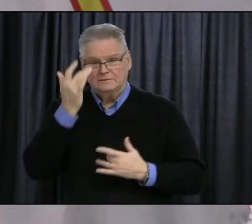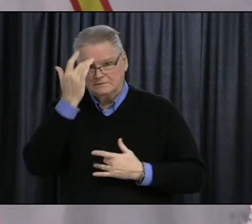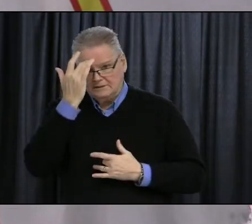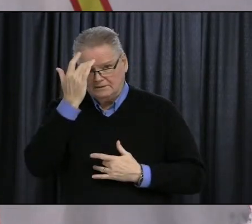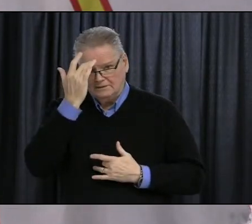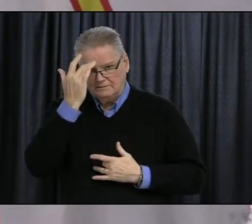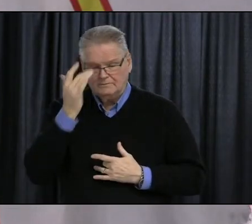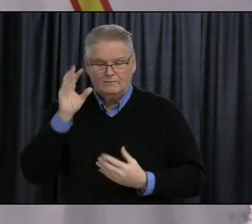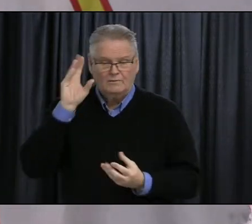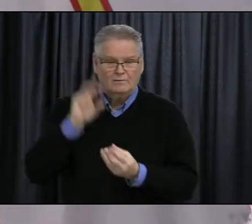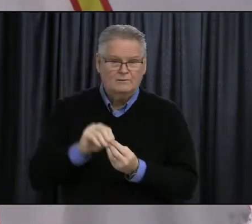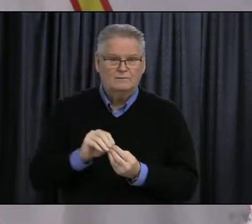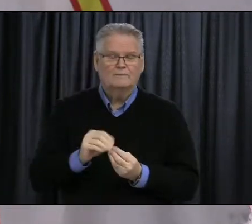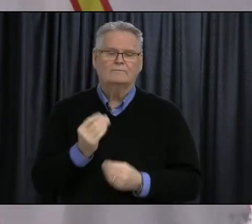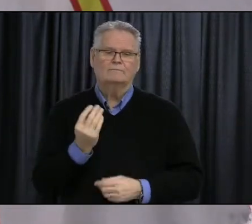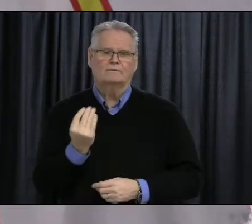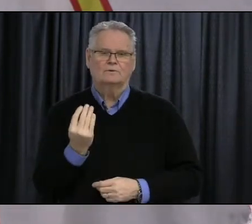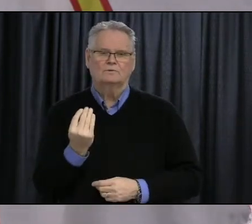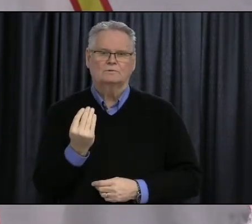people.